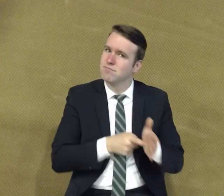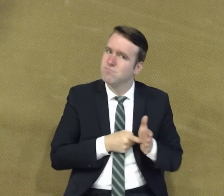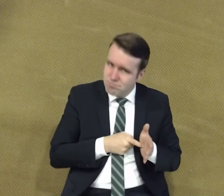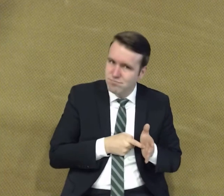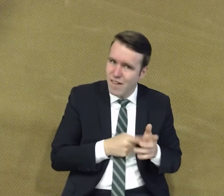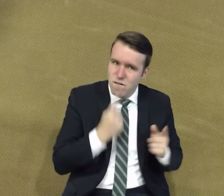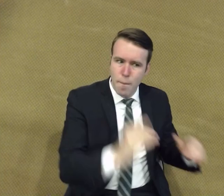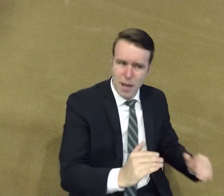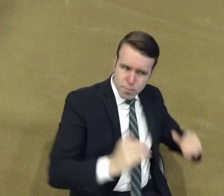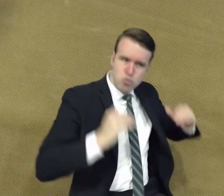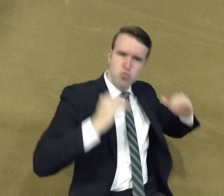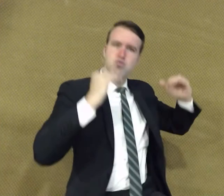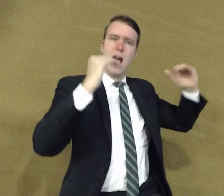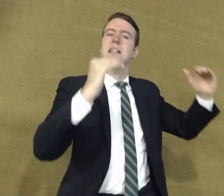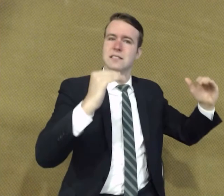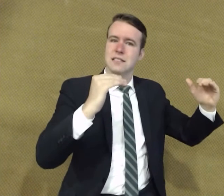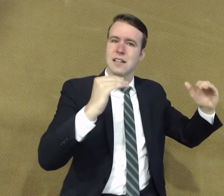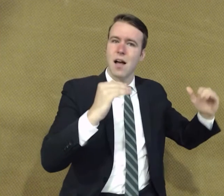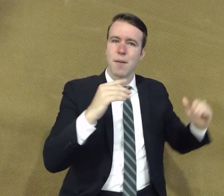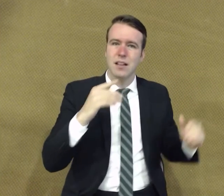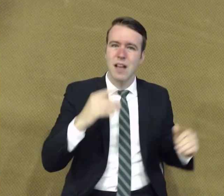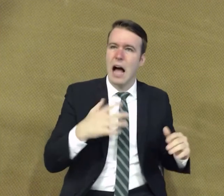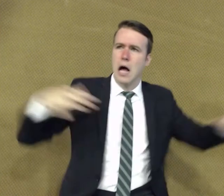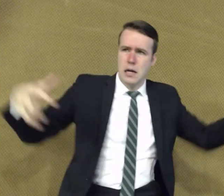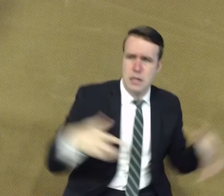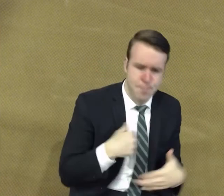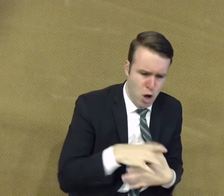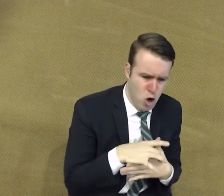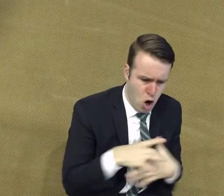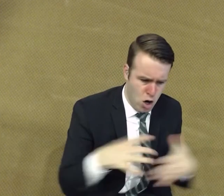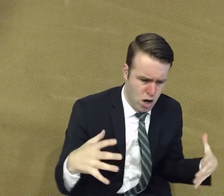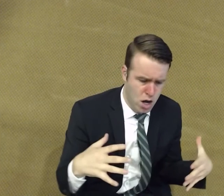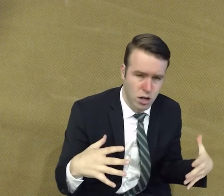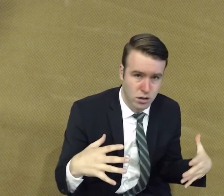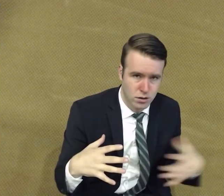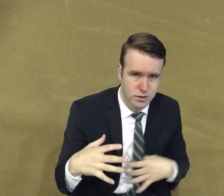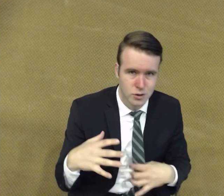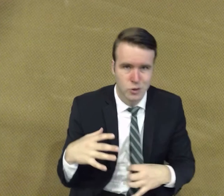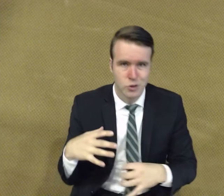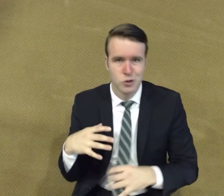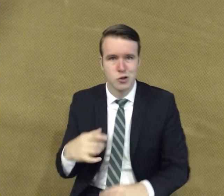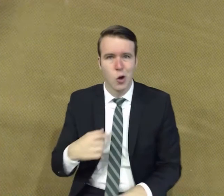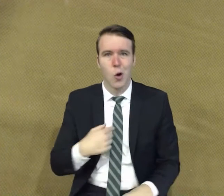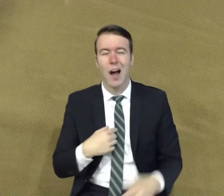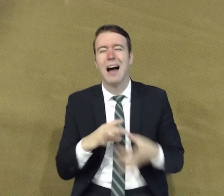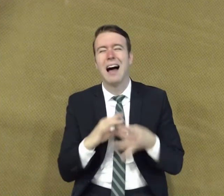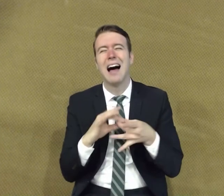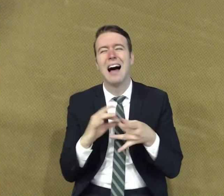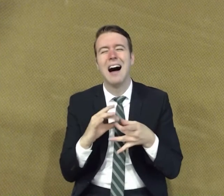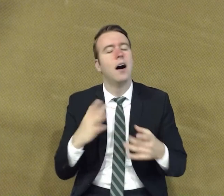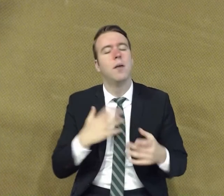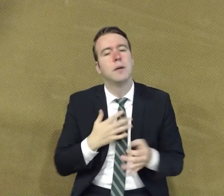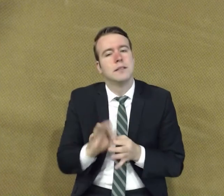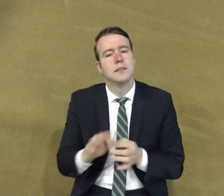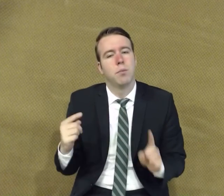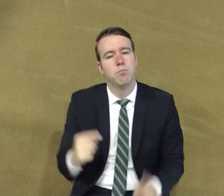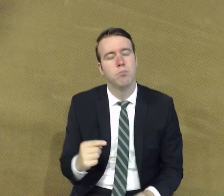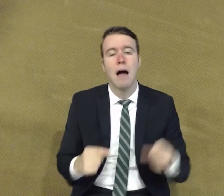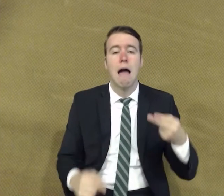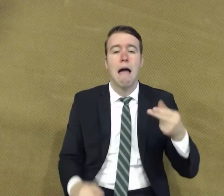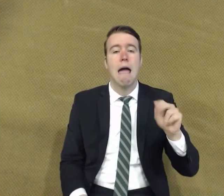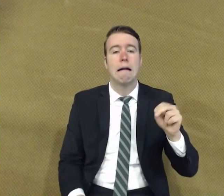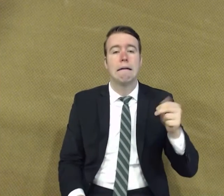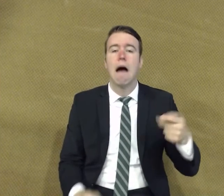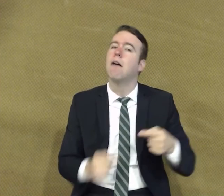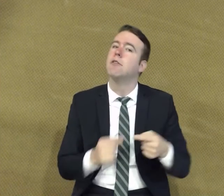the areas of life that are protected because people are carnal. This story of Hannah is the exact opposite